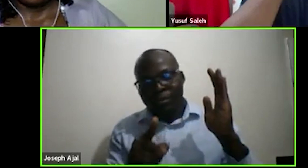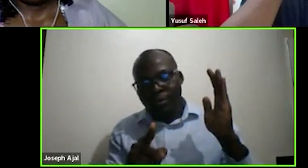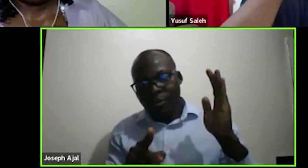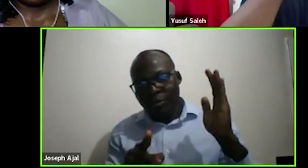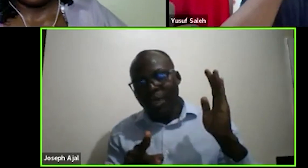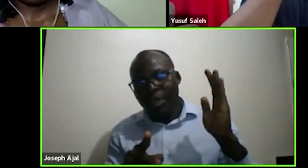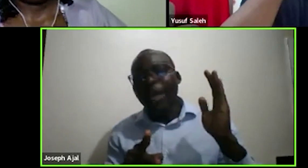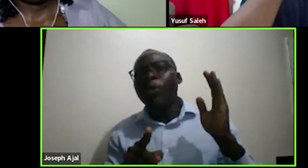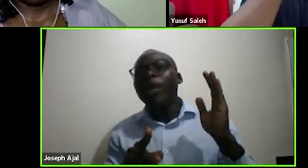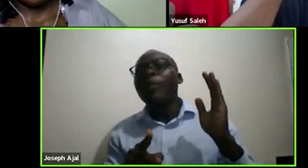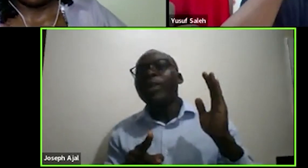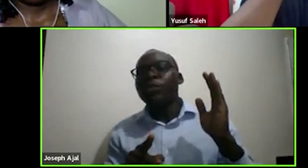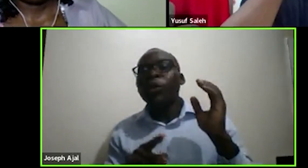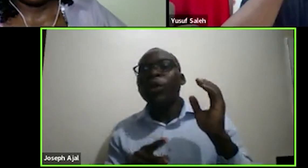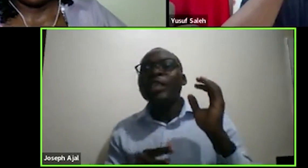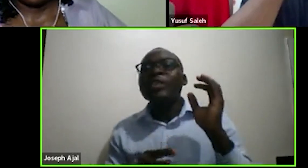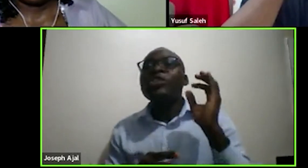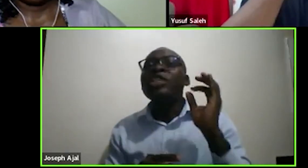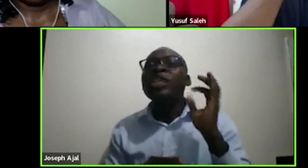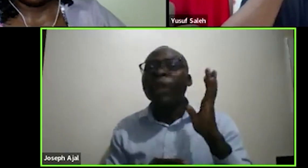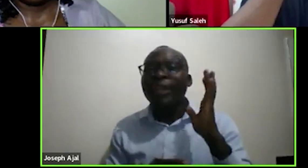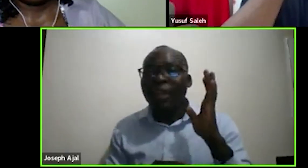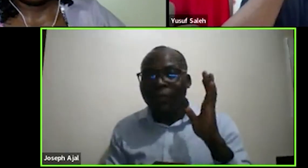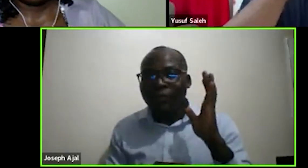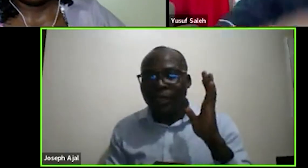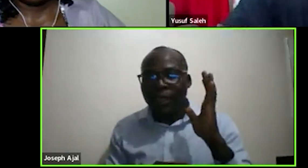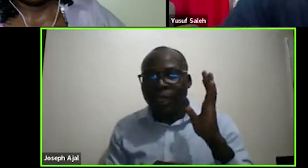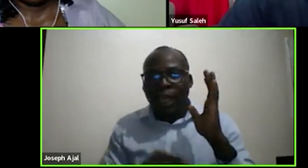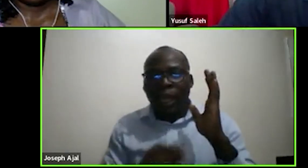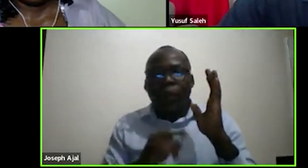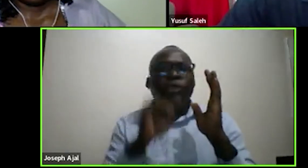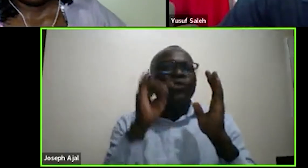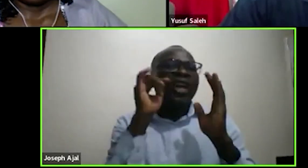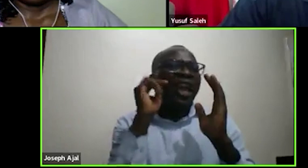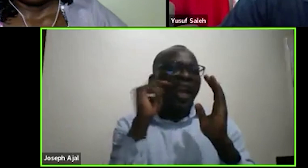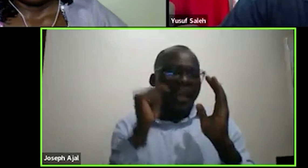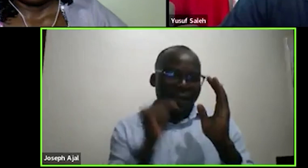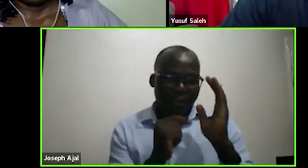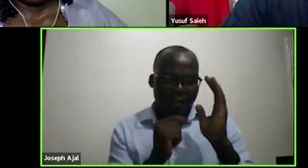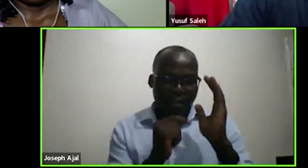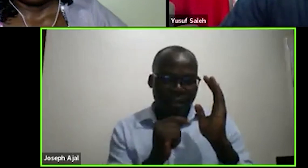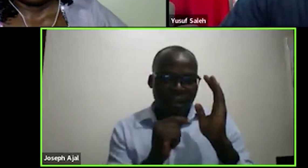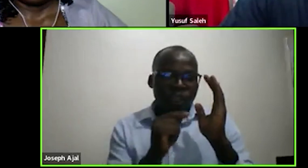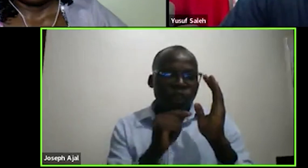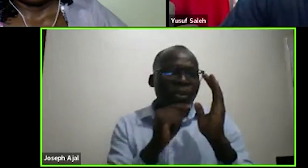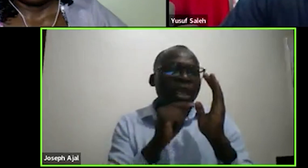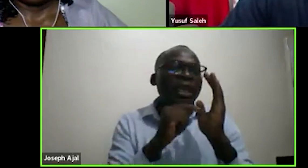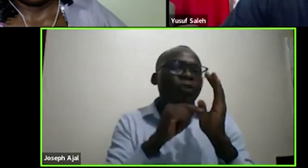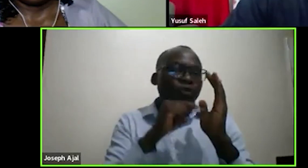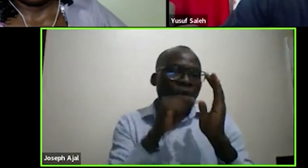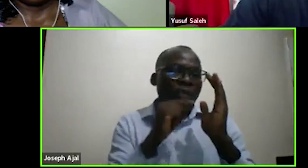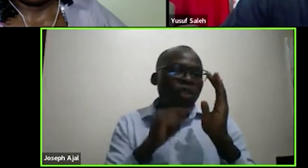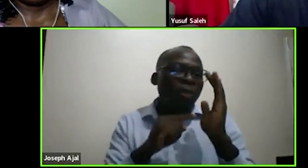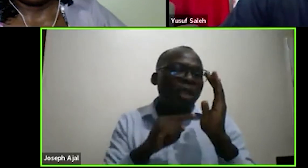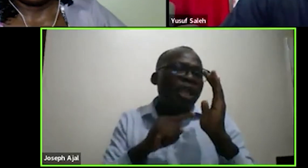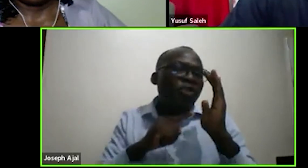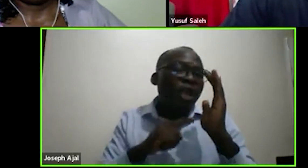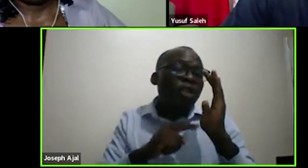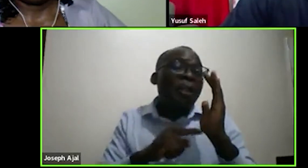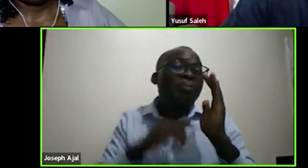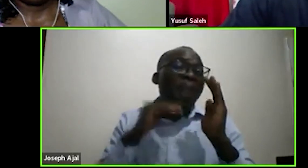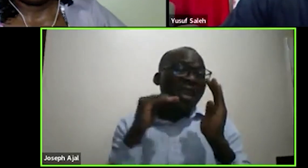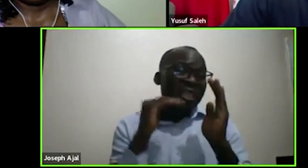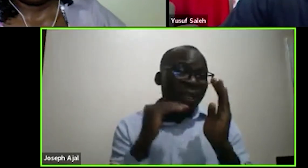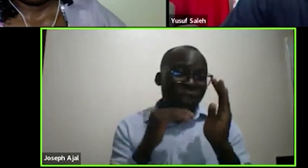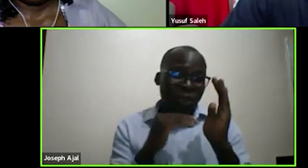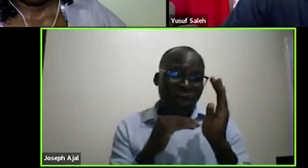drop. Now, what happens? We call that a sigmoid curve. When you realize that you're beginning to drop, that you're beginning to